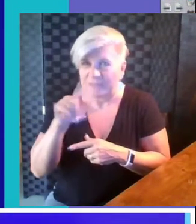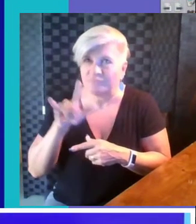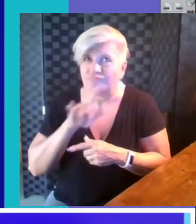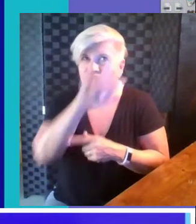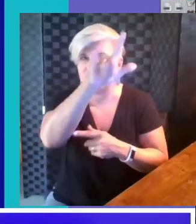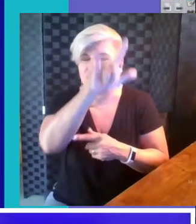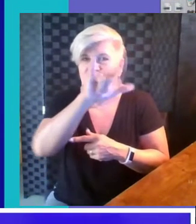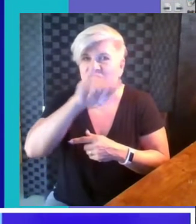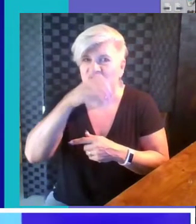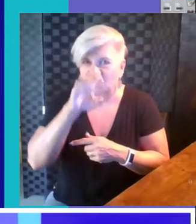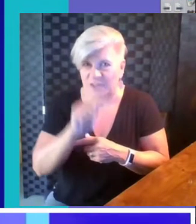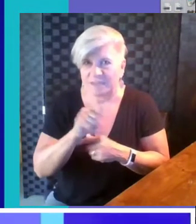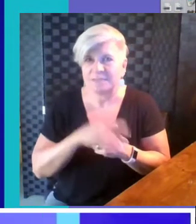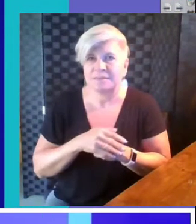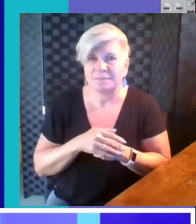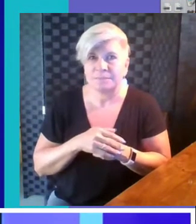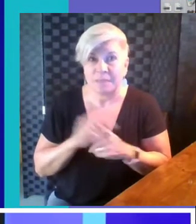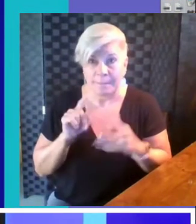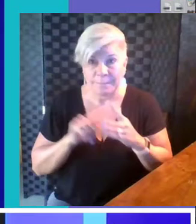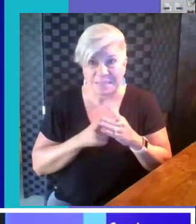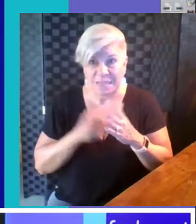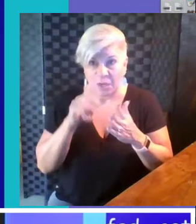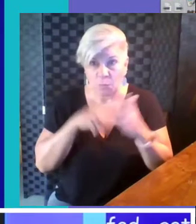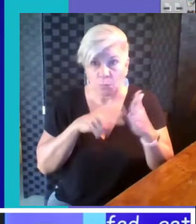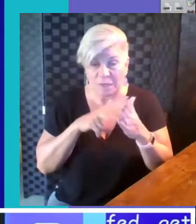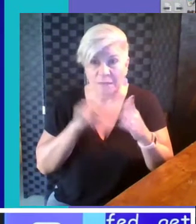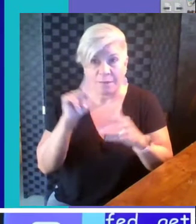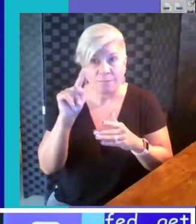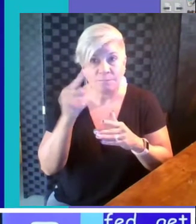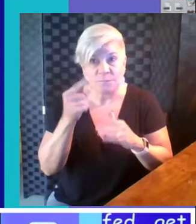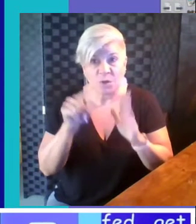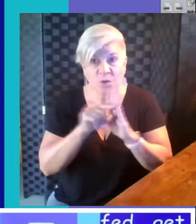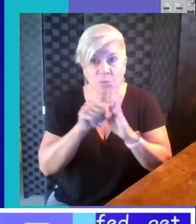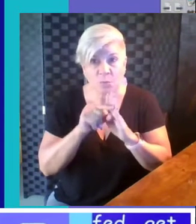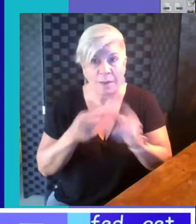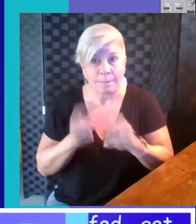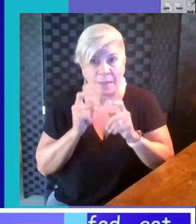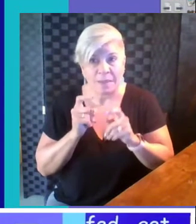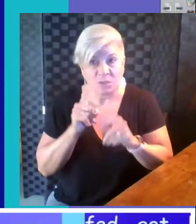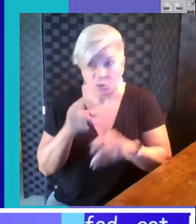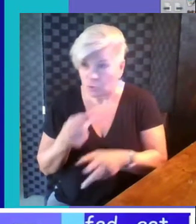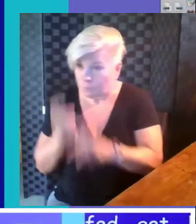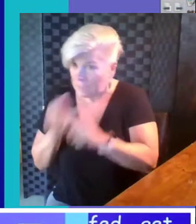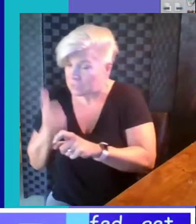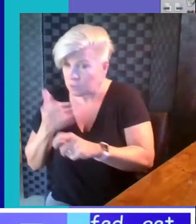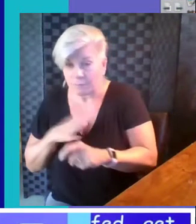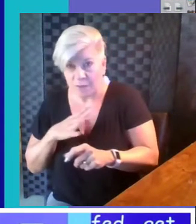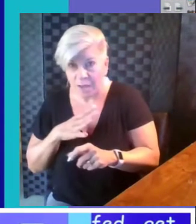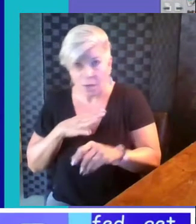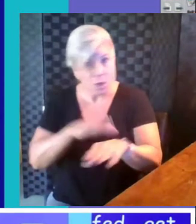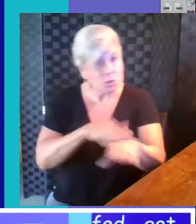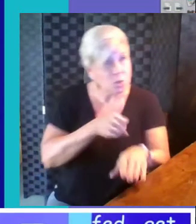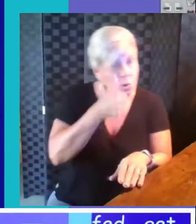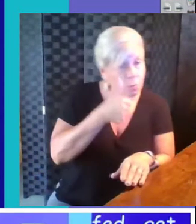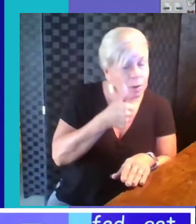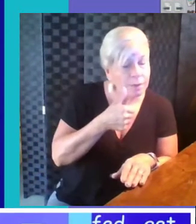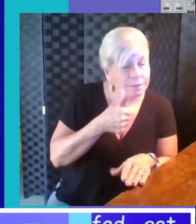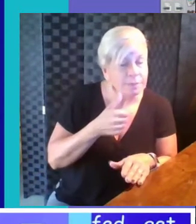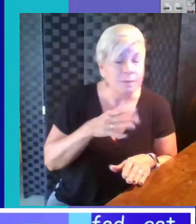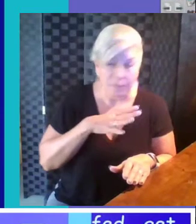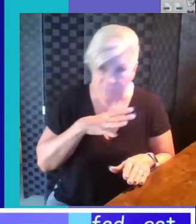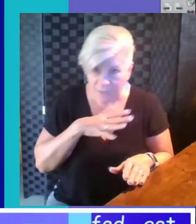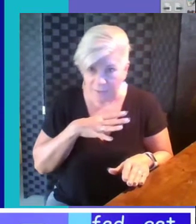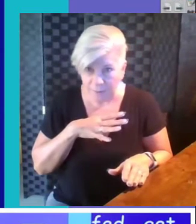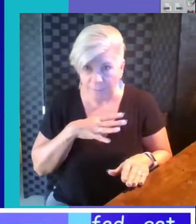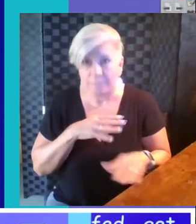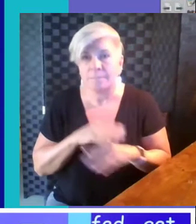Jet. Now let's start back at the beginning and read them at a first grade pace. Remember, if you read faster than me, that's okay. If you read slower than